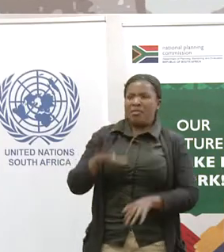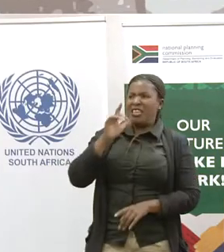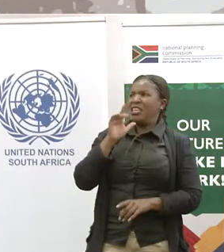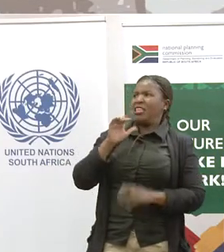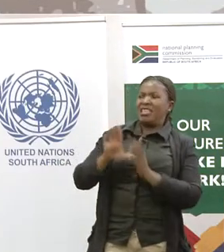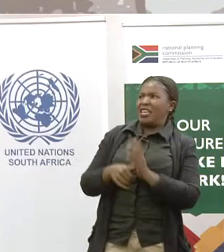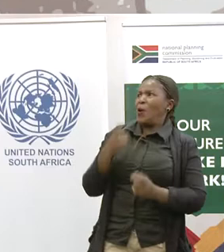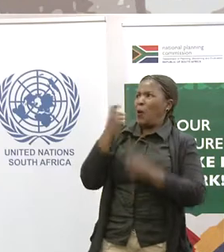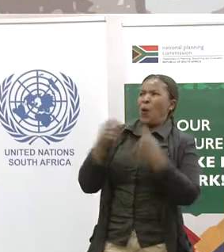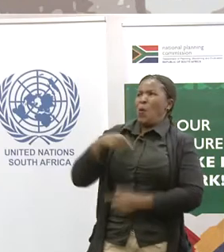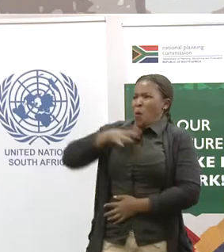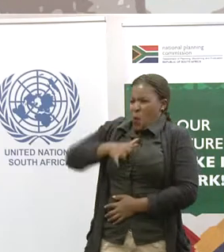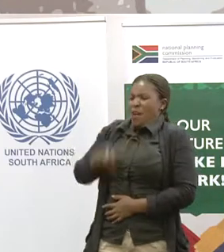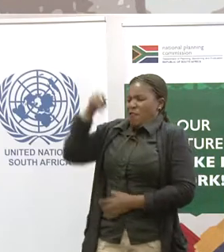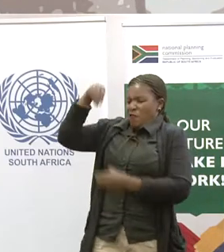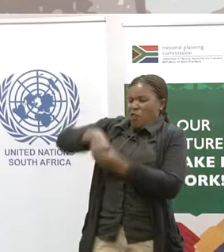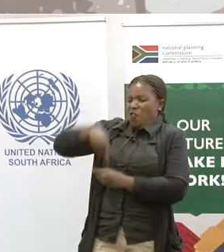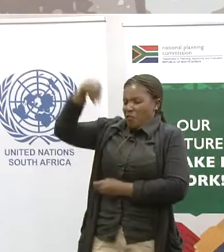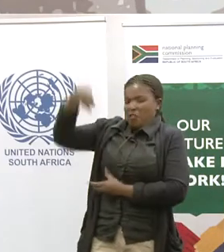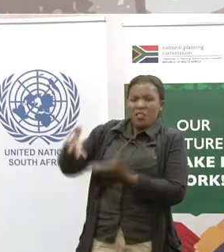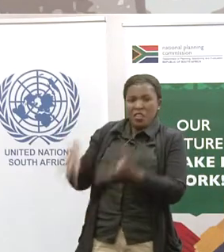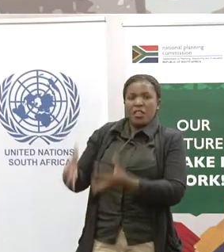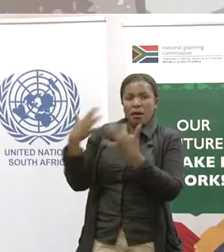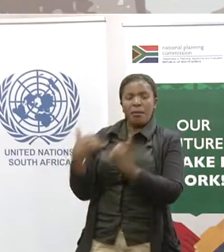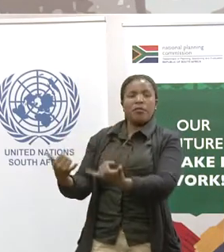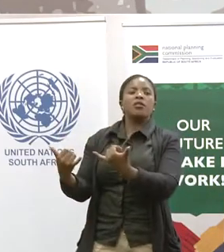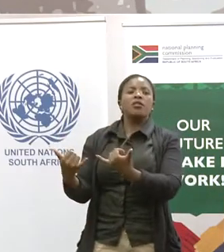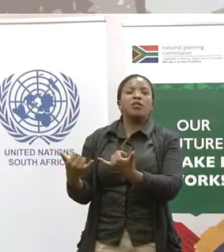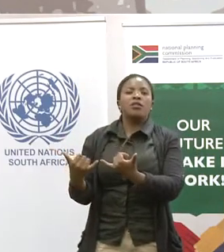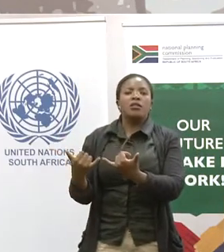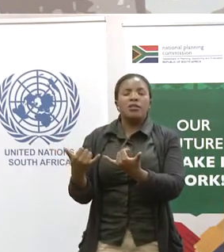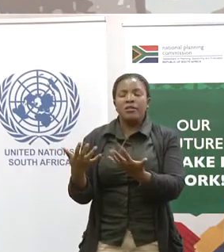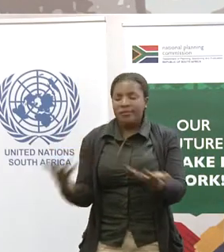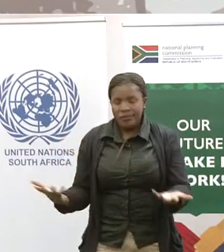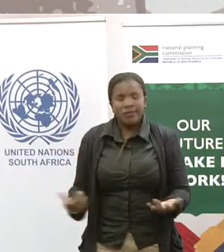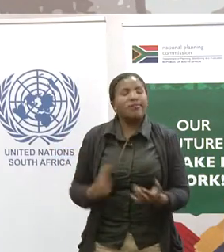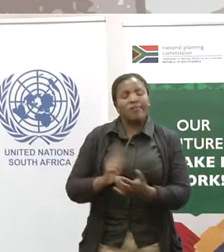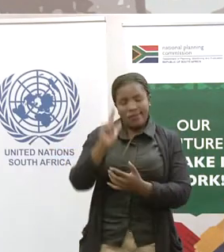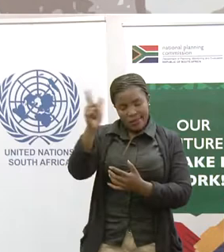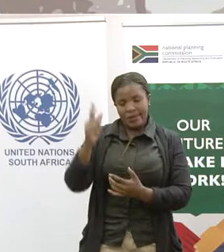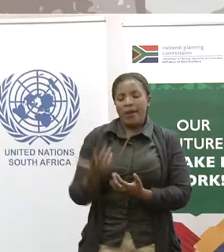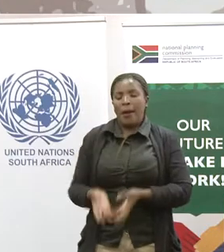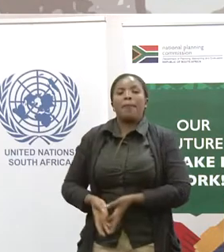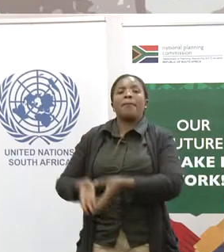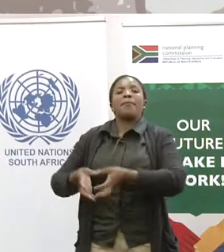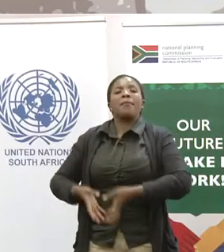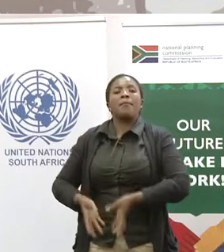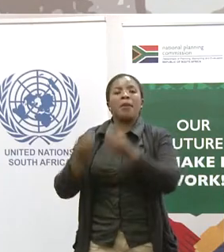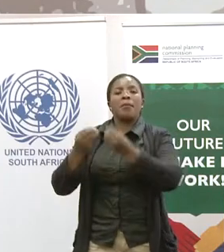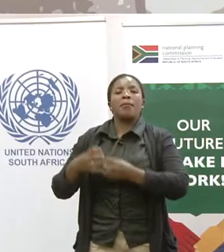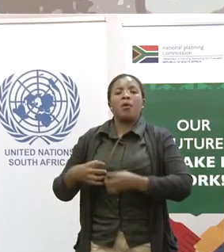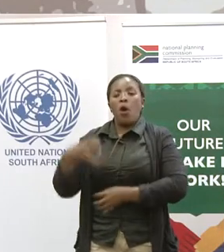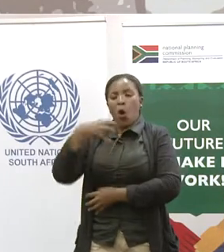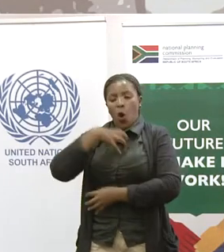Why? And they make noise, and then so the noise went, and then the ministry existed, and the ministry came, and then the next